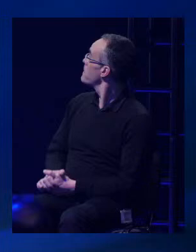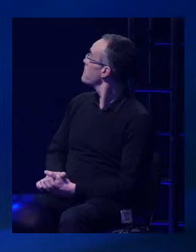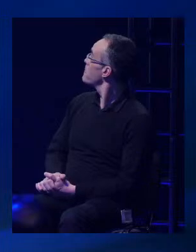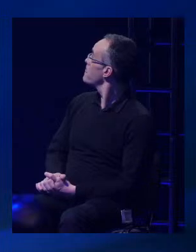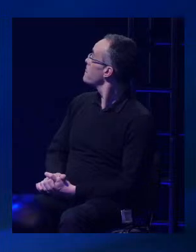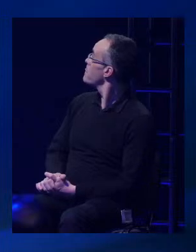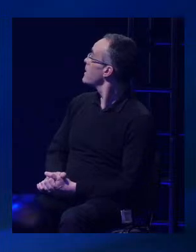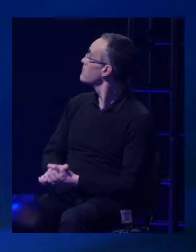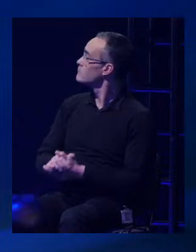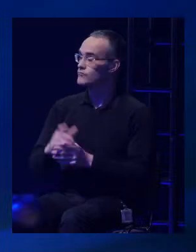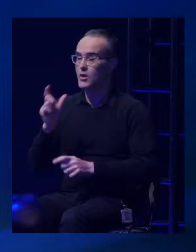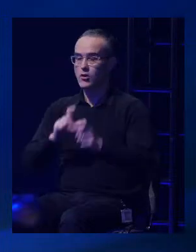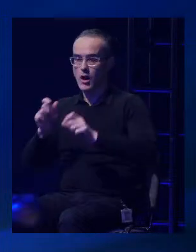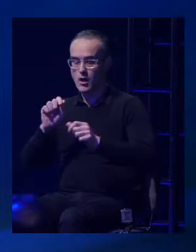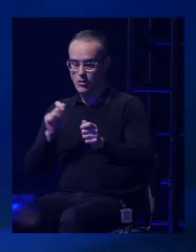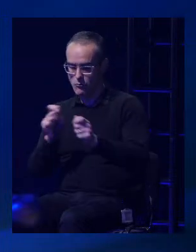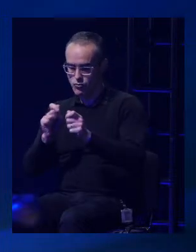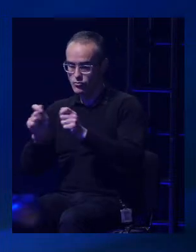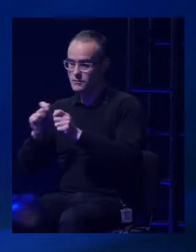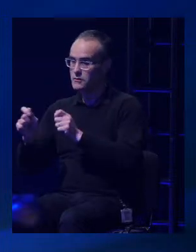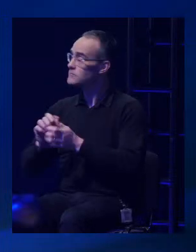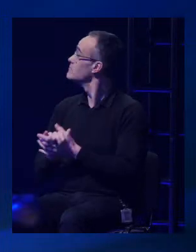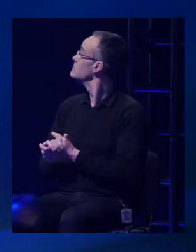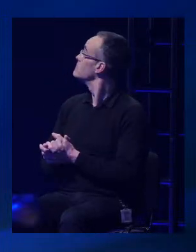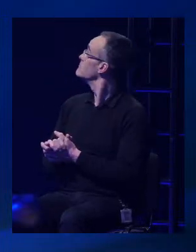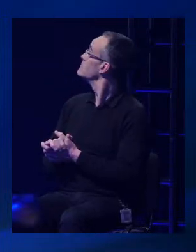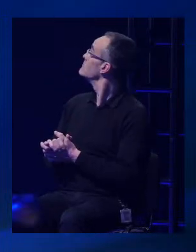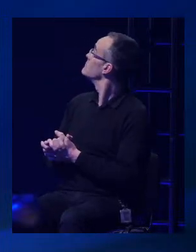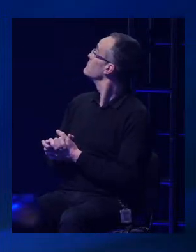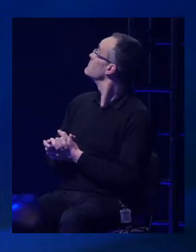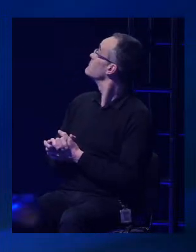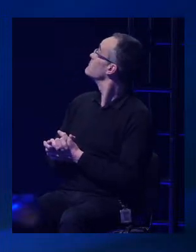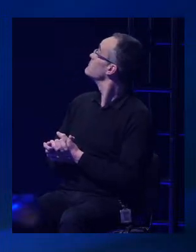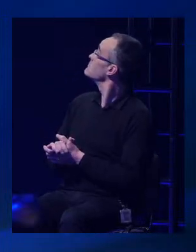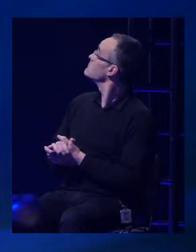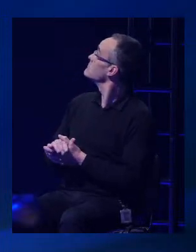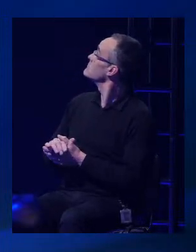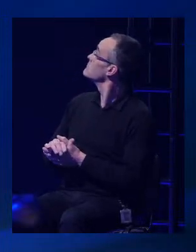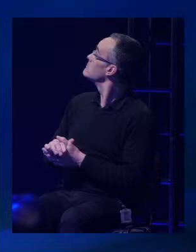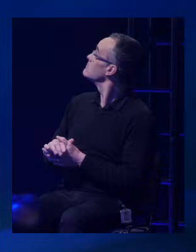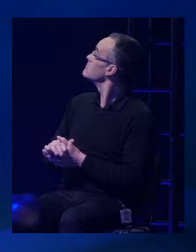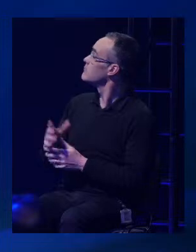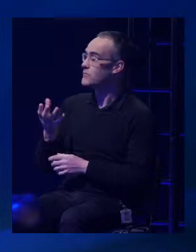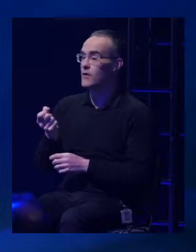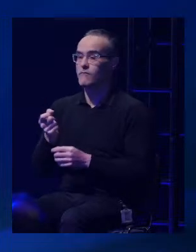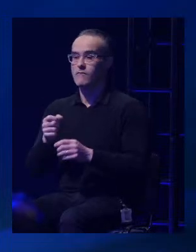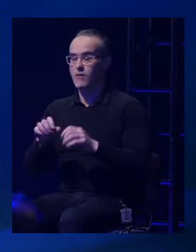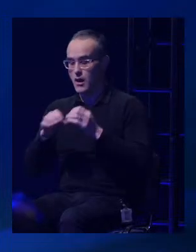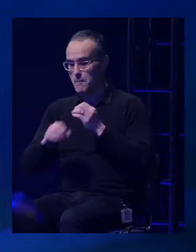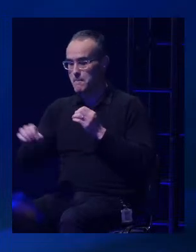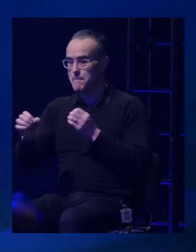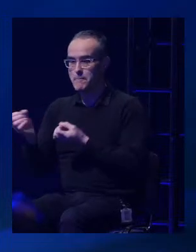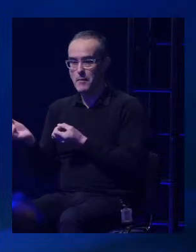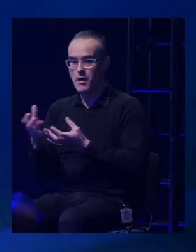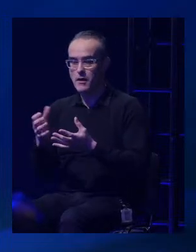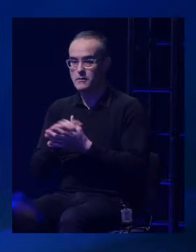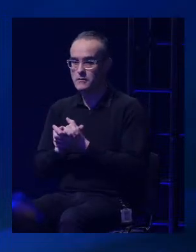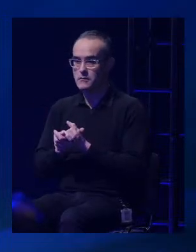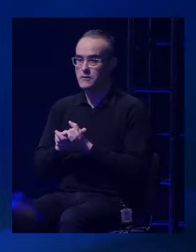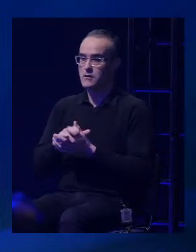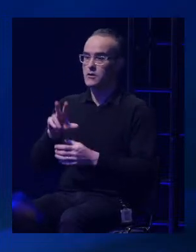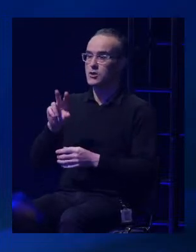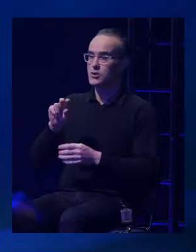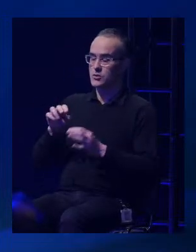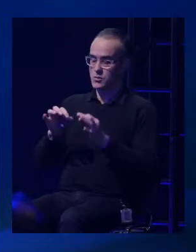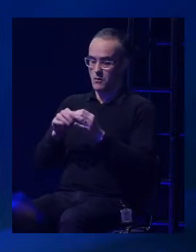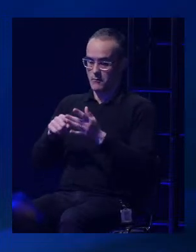So color processing, AJA have a color pipeline, and that's the first way of working with ColorBox. So this is 12-bit RGB video